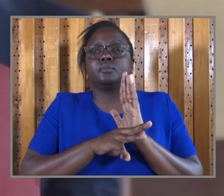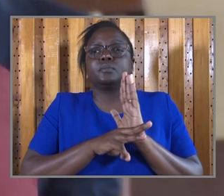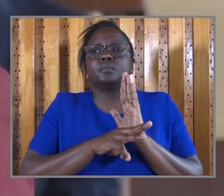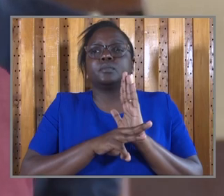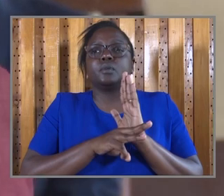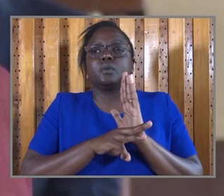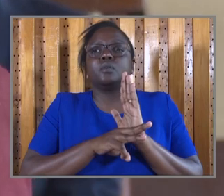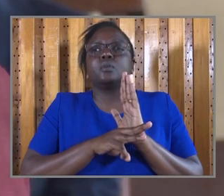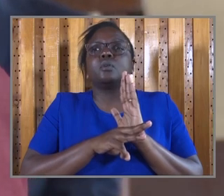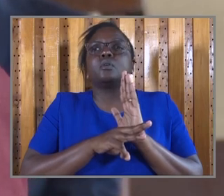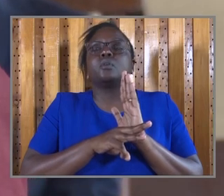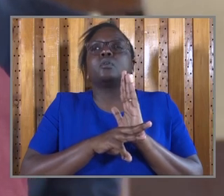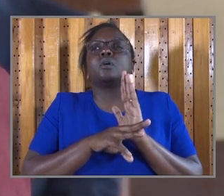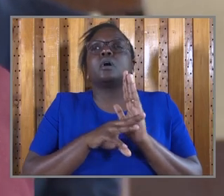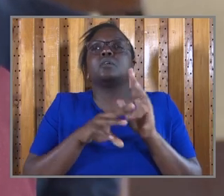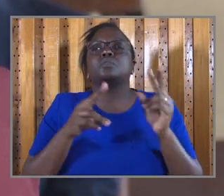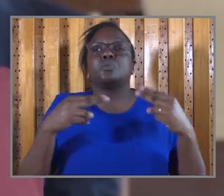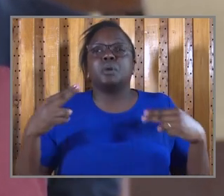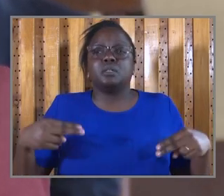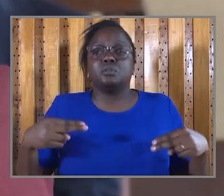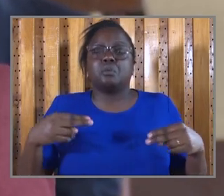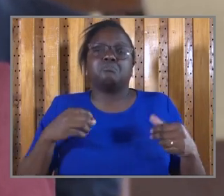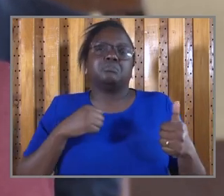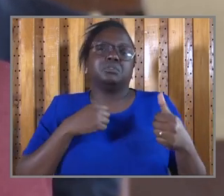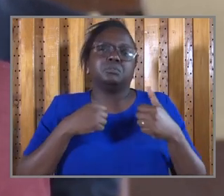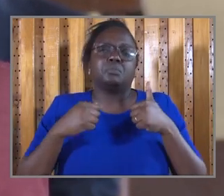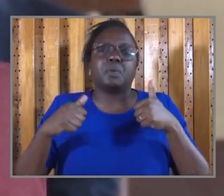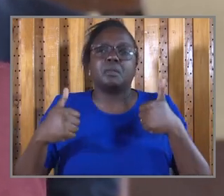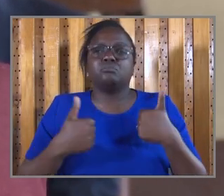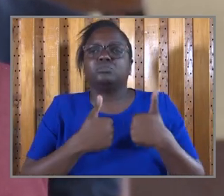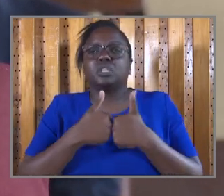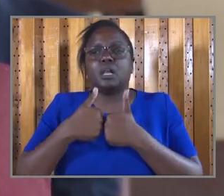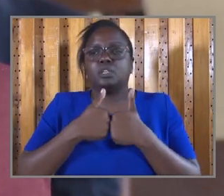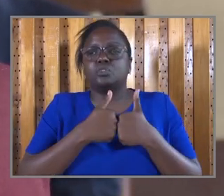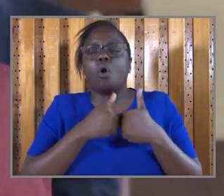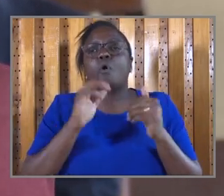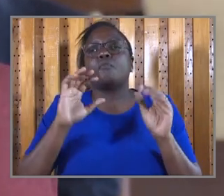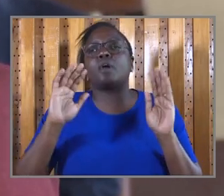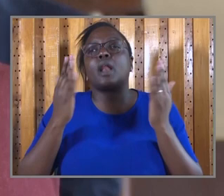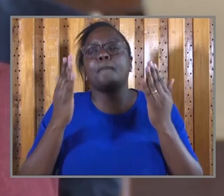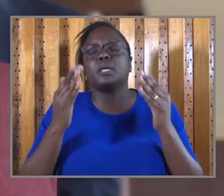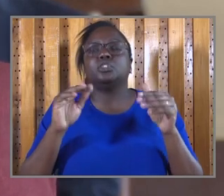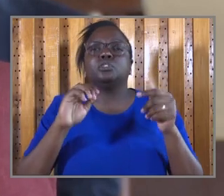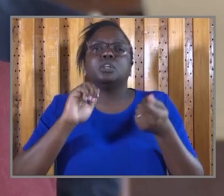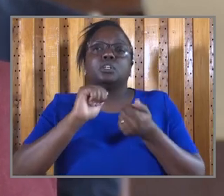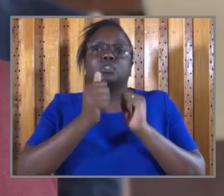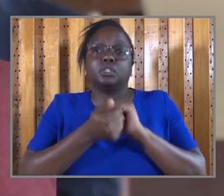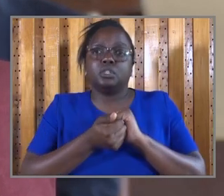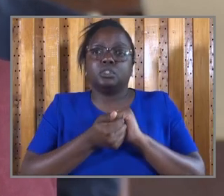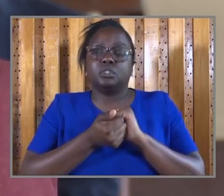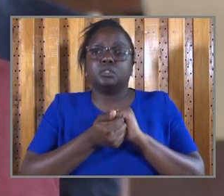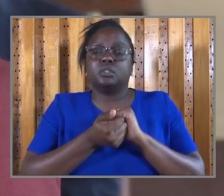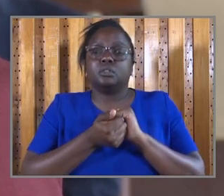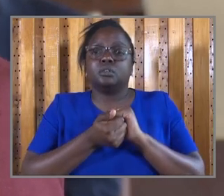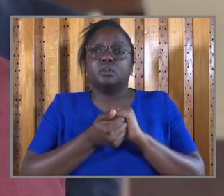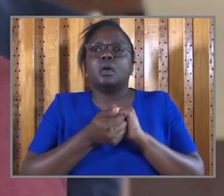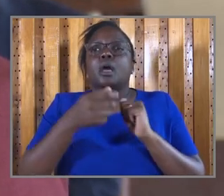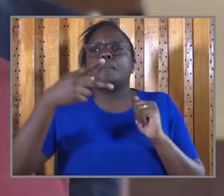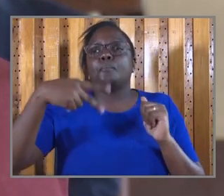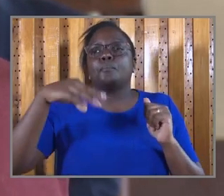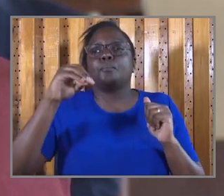humanity continues to grapple with the triple crisis of climate change, biodiversity loss, and